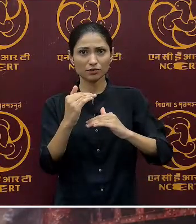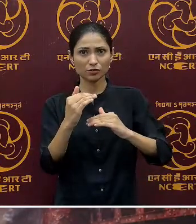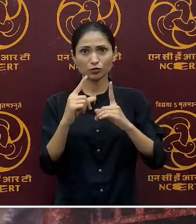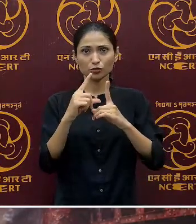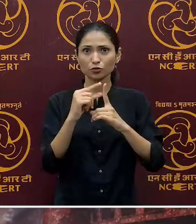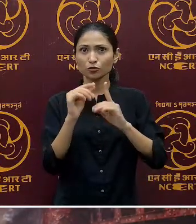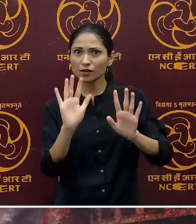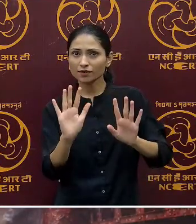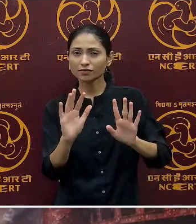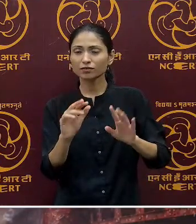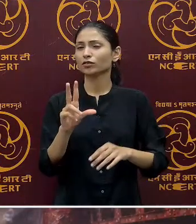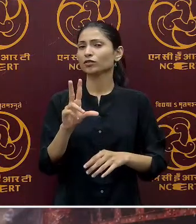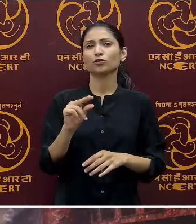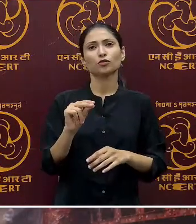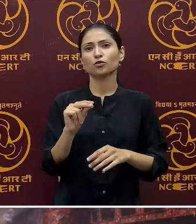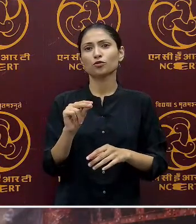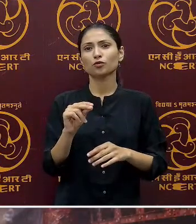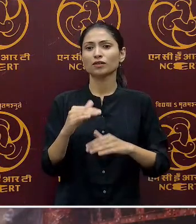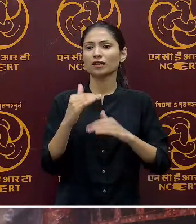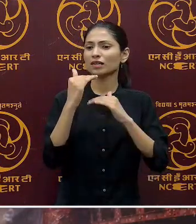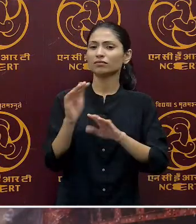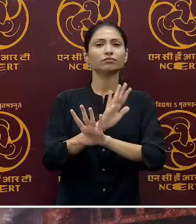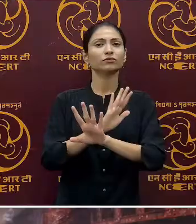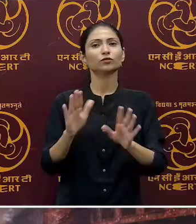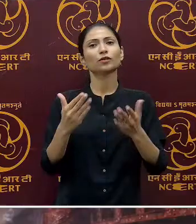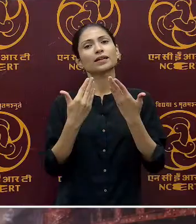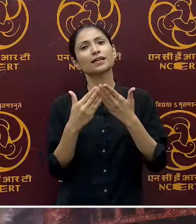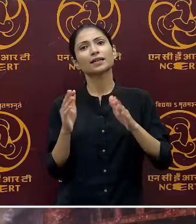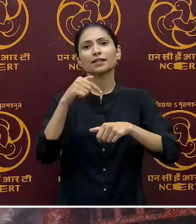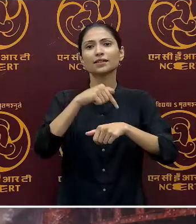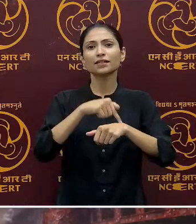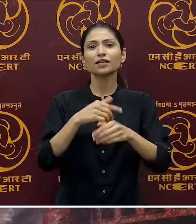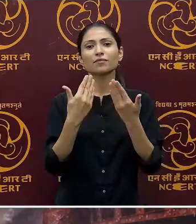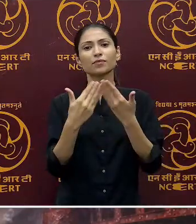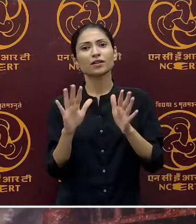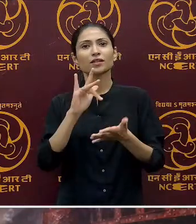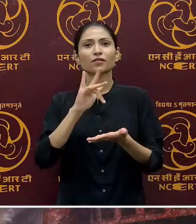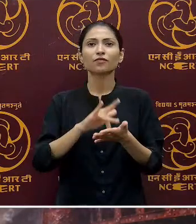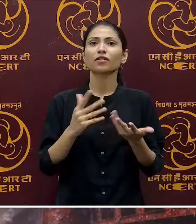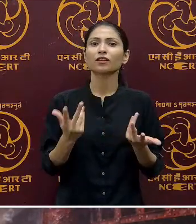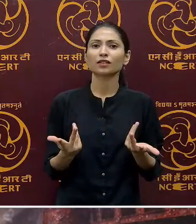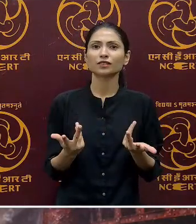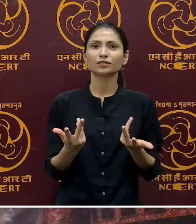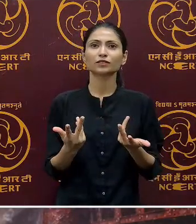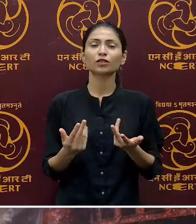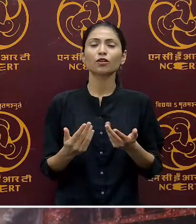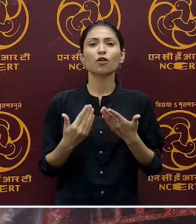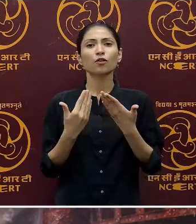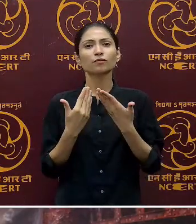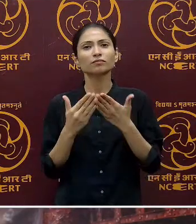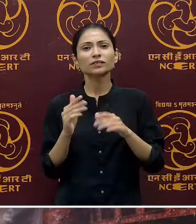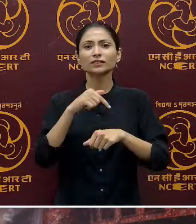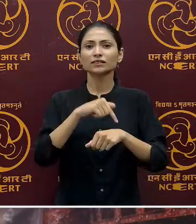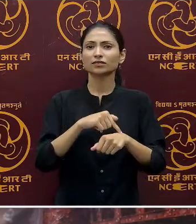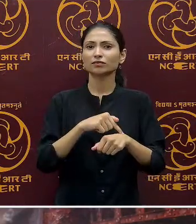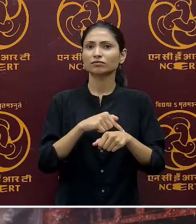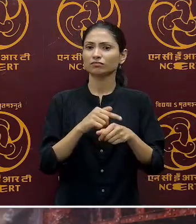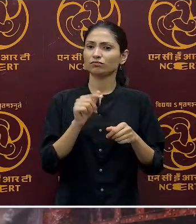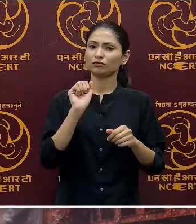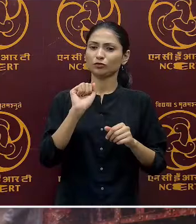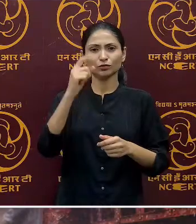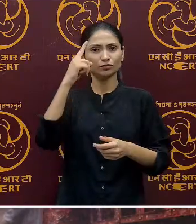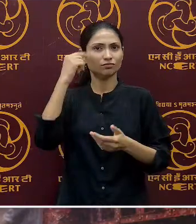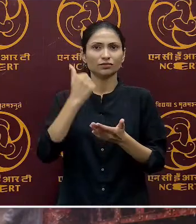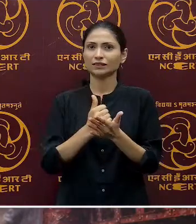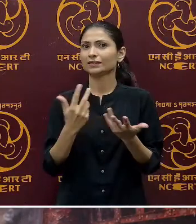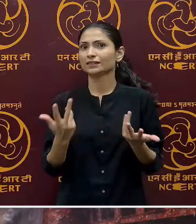limited number of attempts. You can attempt any time, anywhere, and anytime, whatever you want, wherever